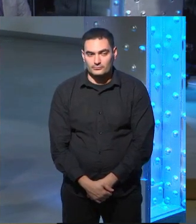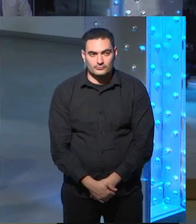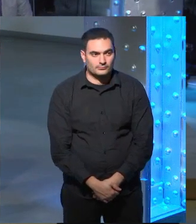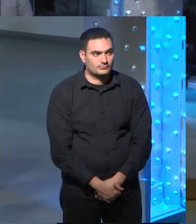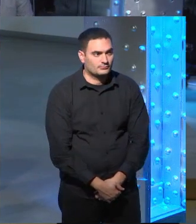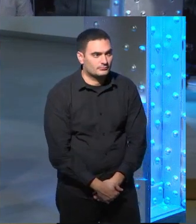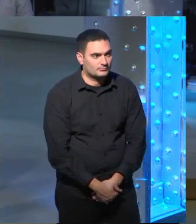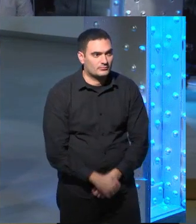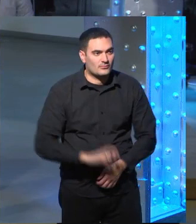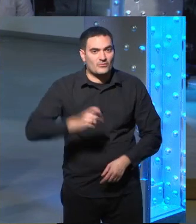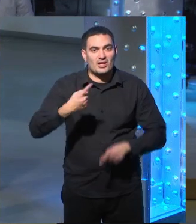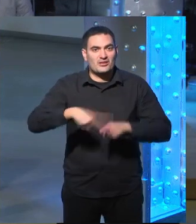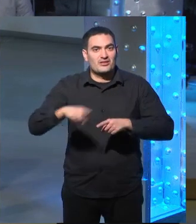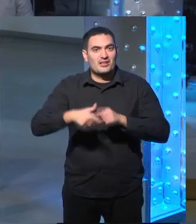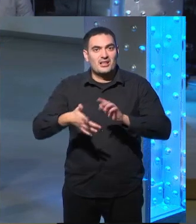conclusion,